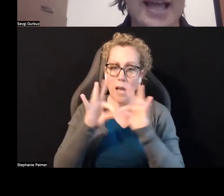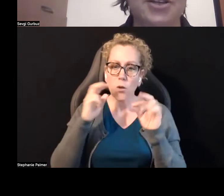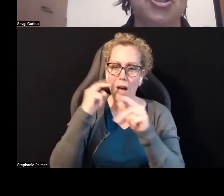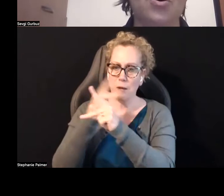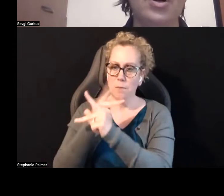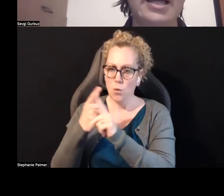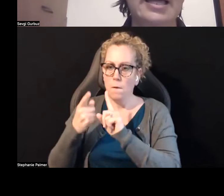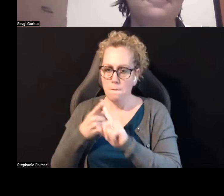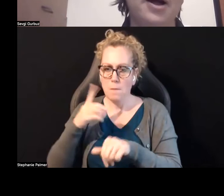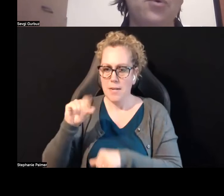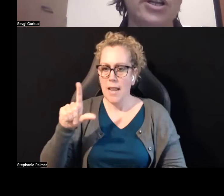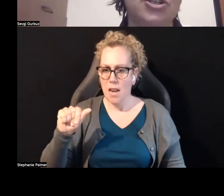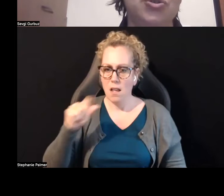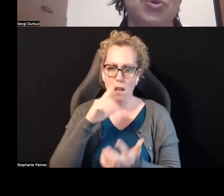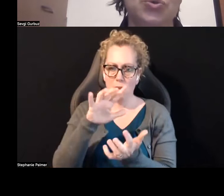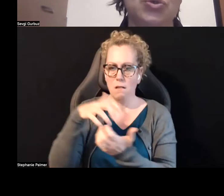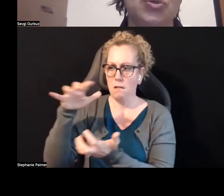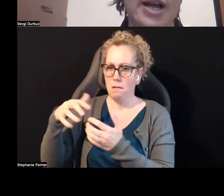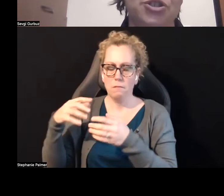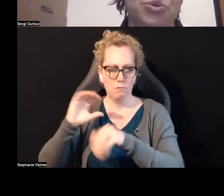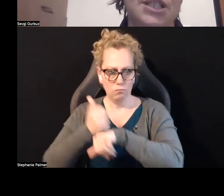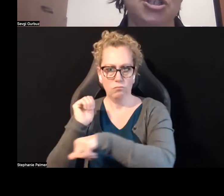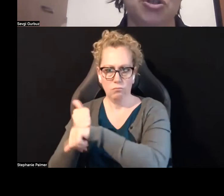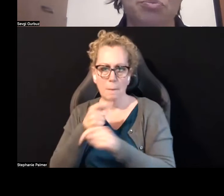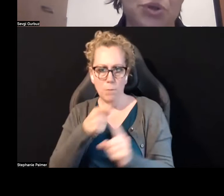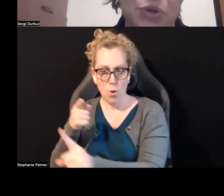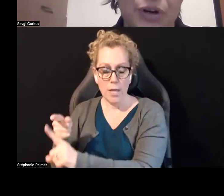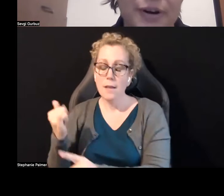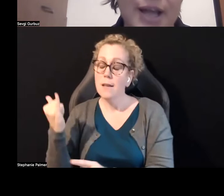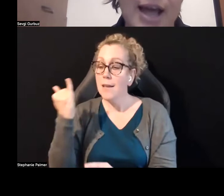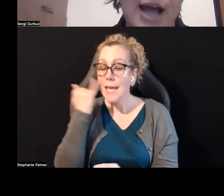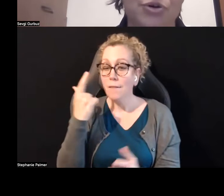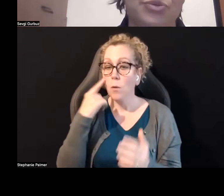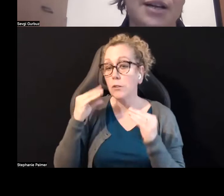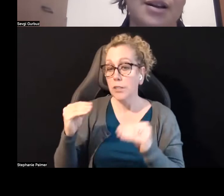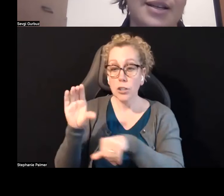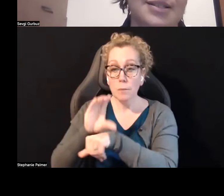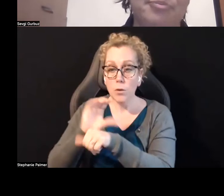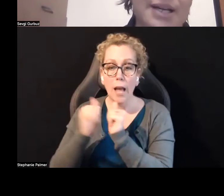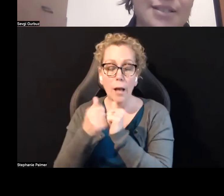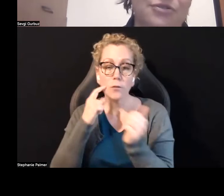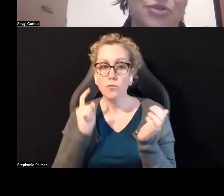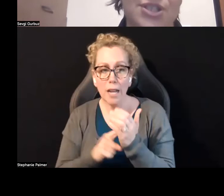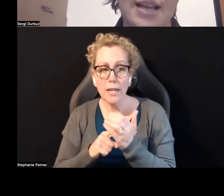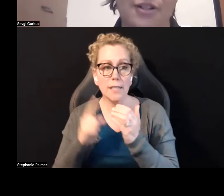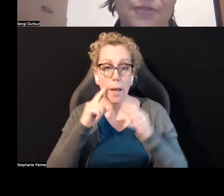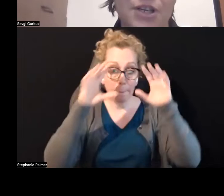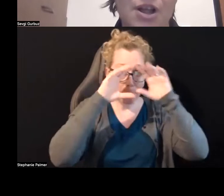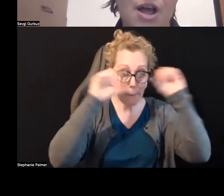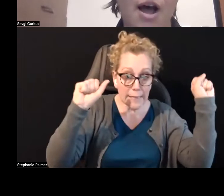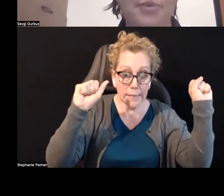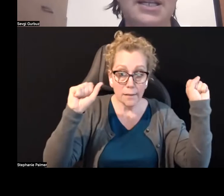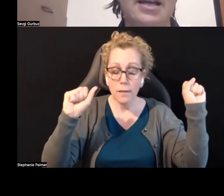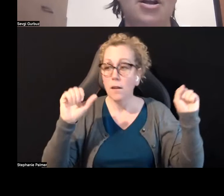data. And so if I wanted to try to teach a computer how to recognize a bison versus an